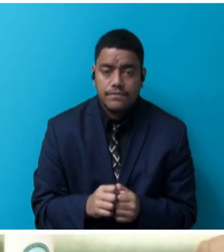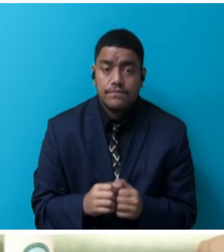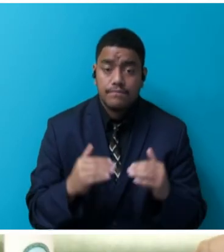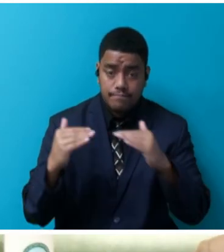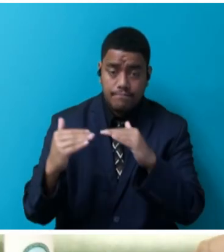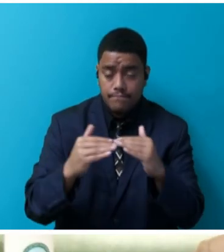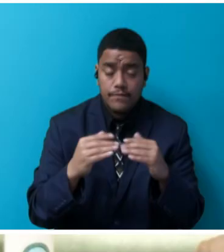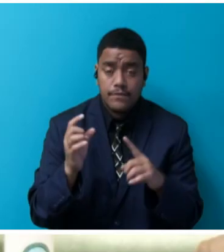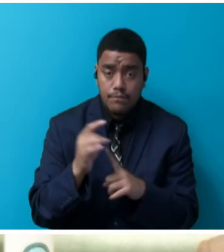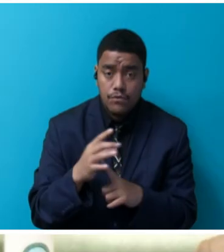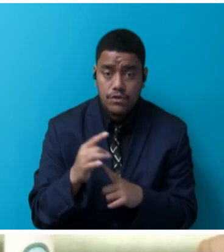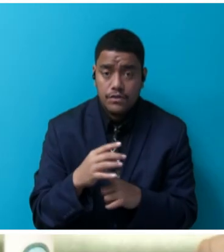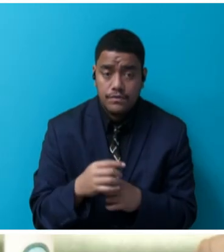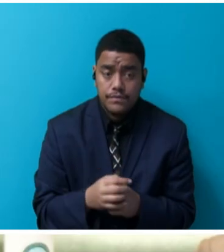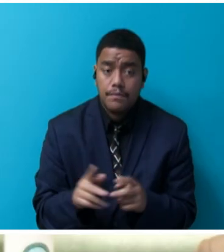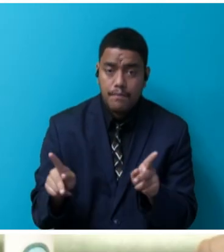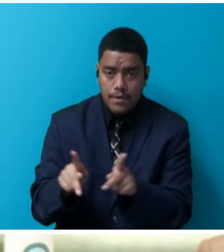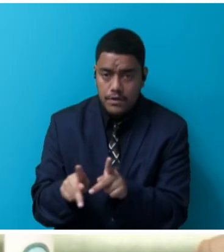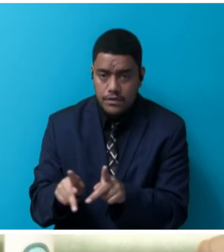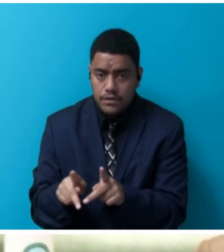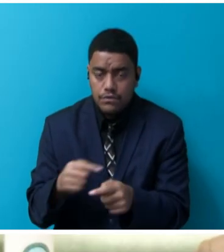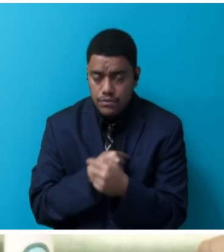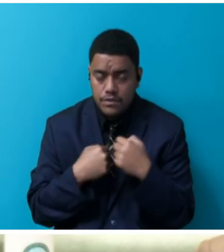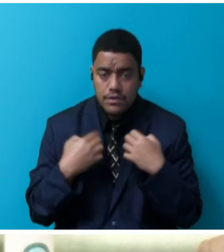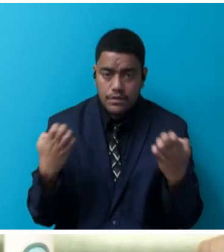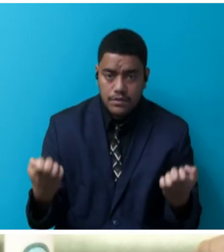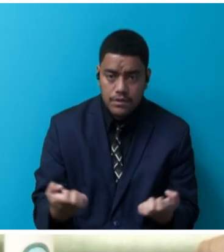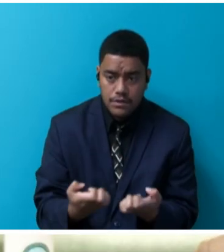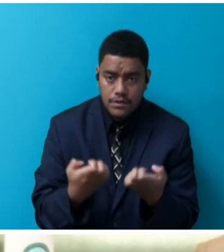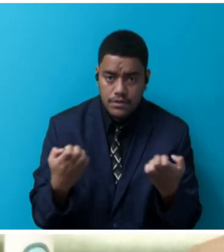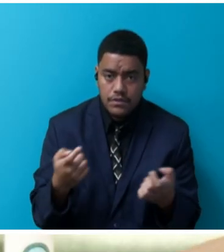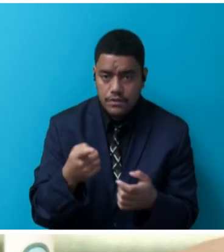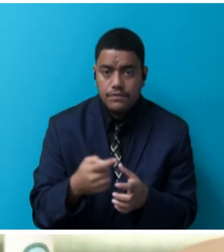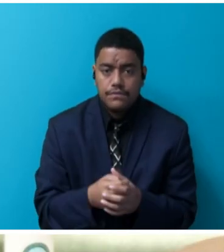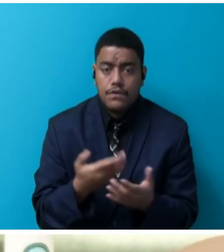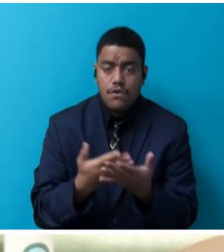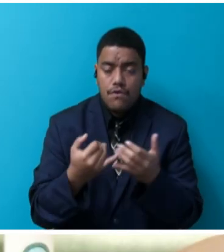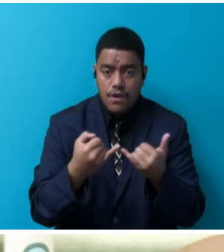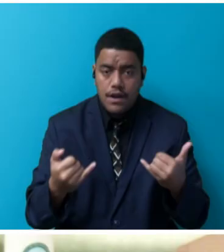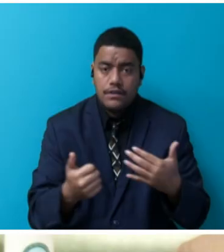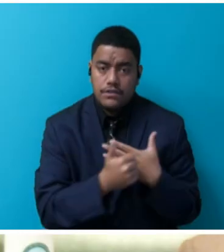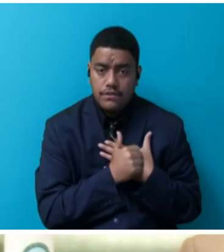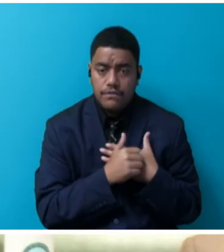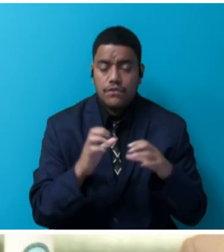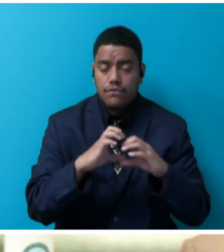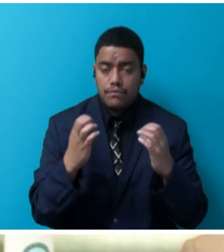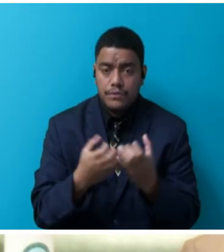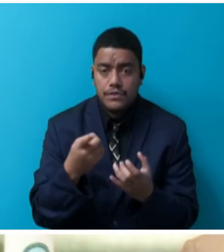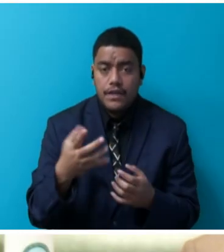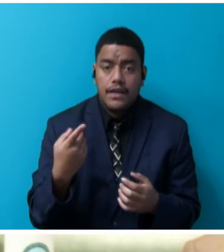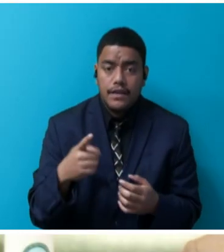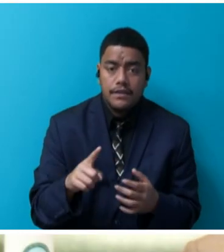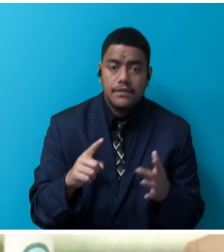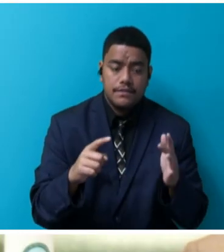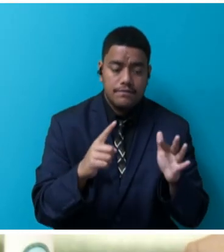important, partnerships that we are encouraging are between our Online Safety Commission and the E-Safety